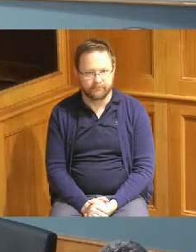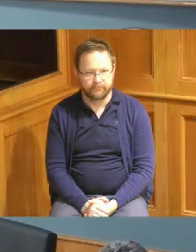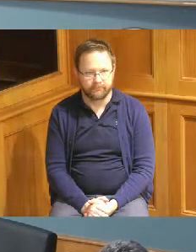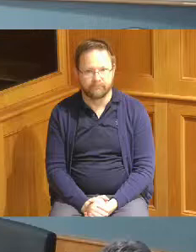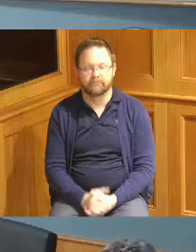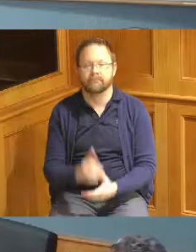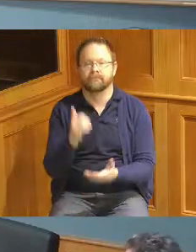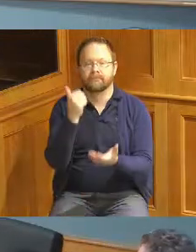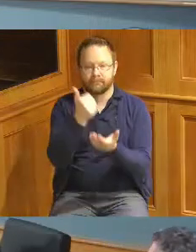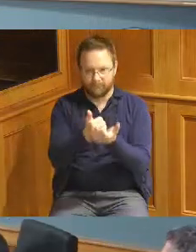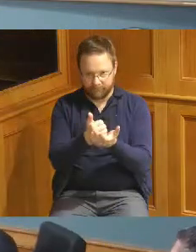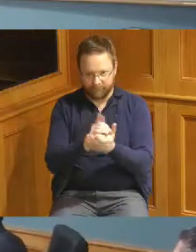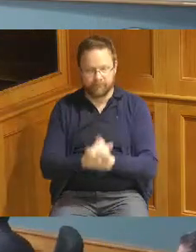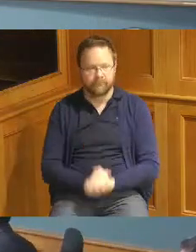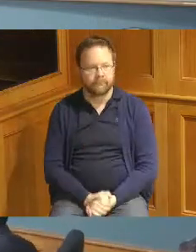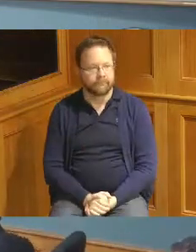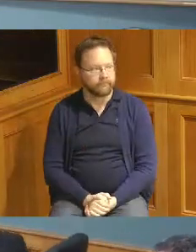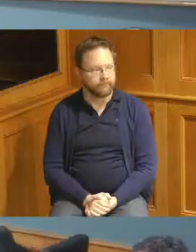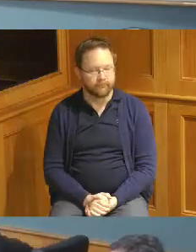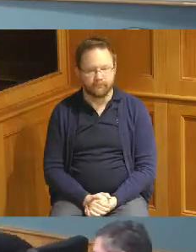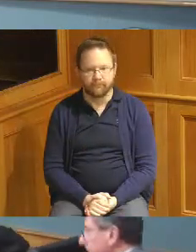Amen. Amen.